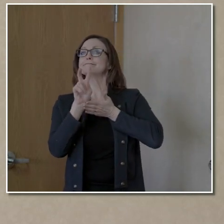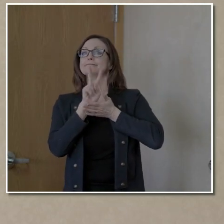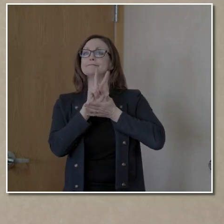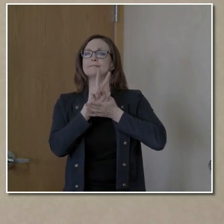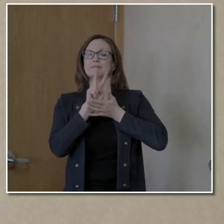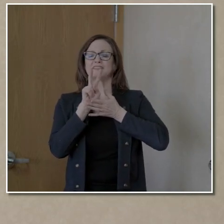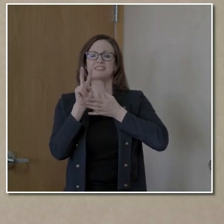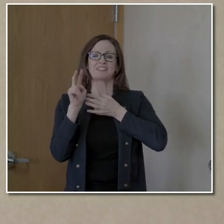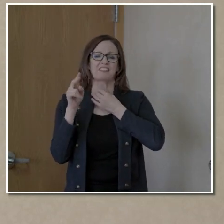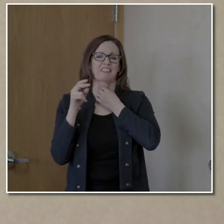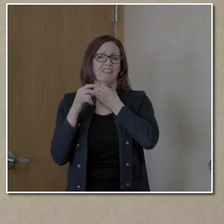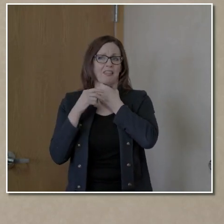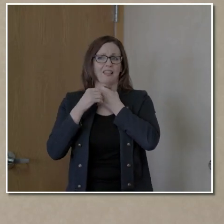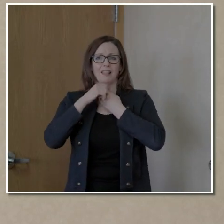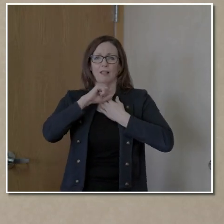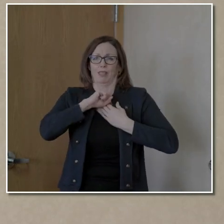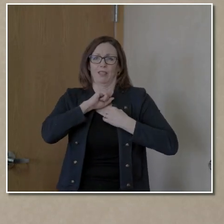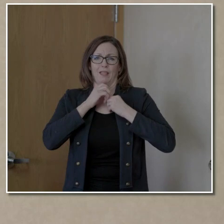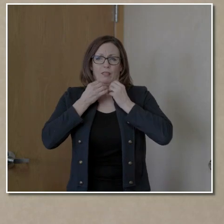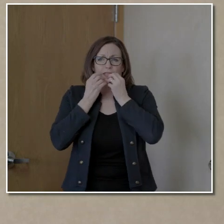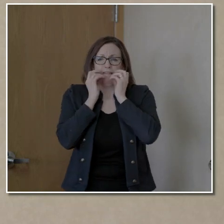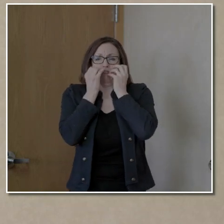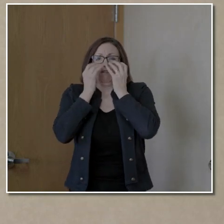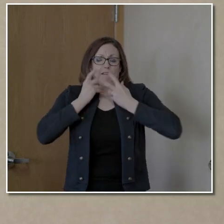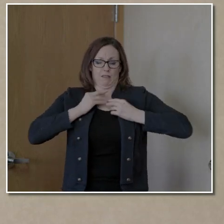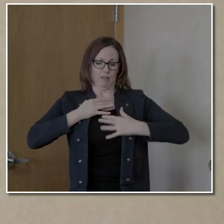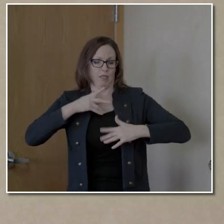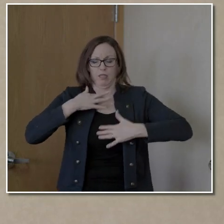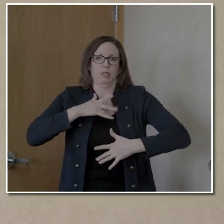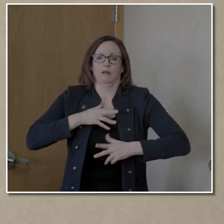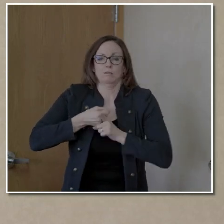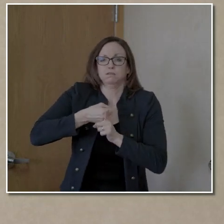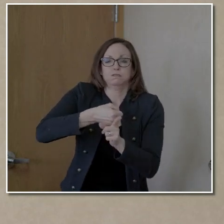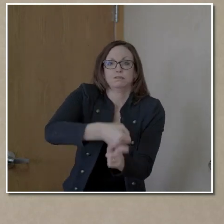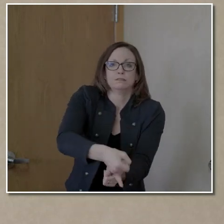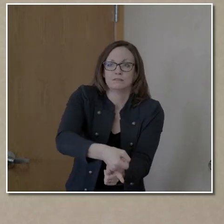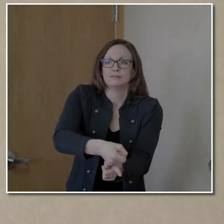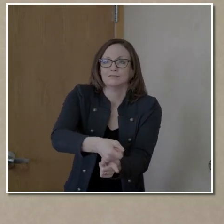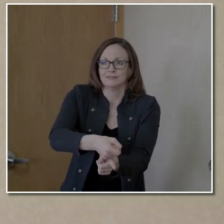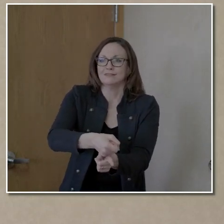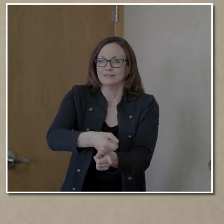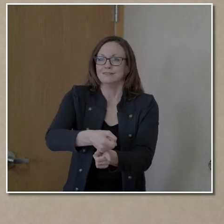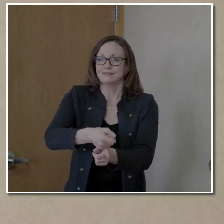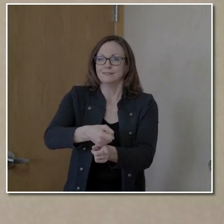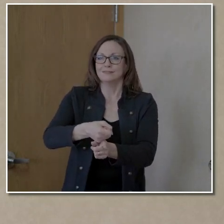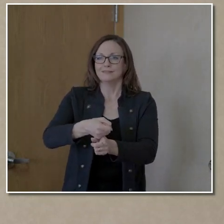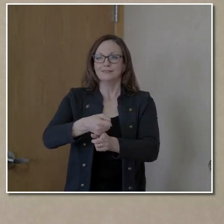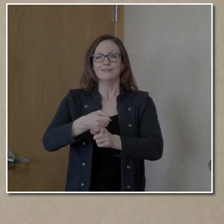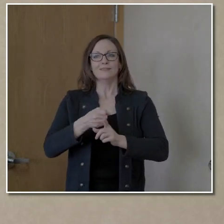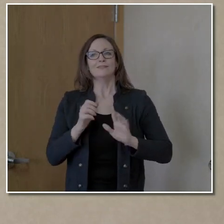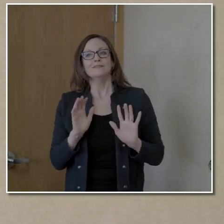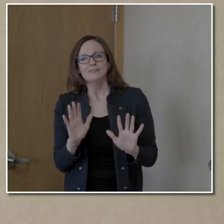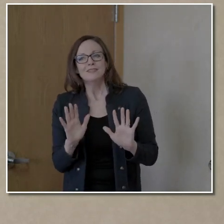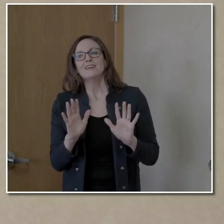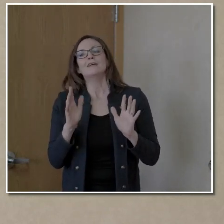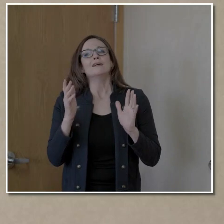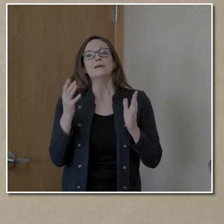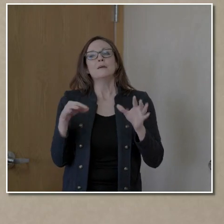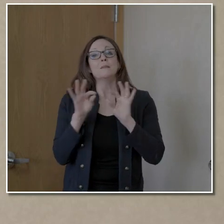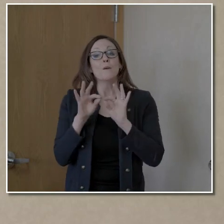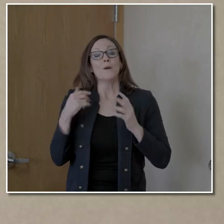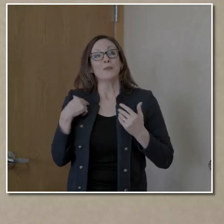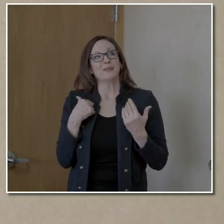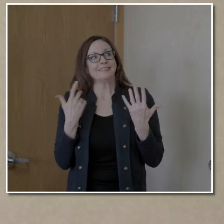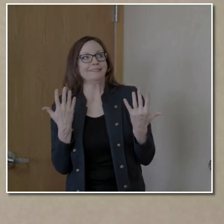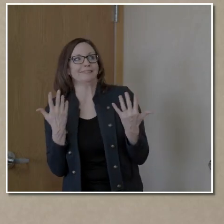polls. There can be a little bit of delay beyond that because of the time frames for testing, getting test results